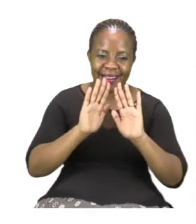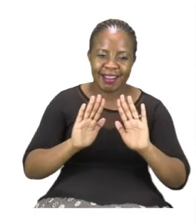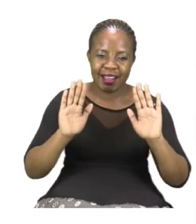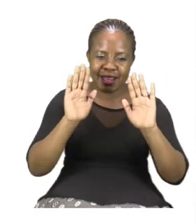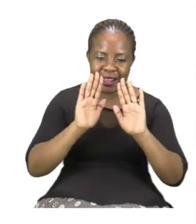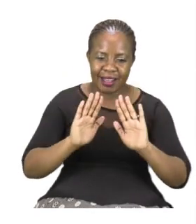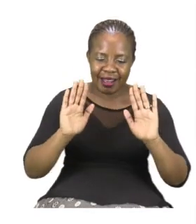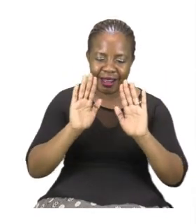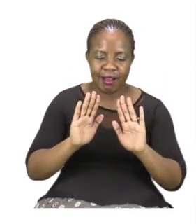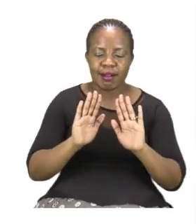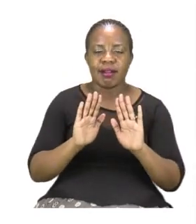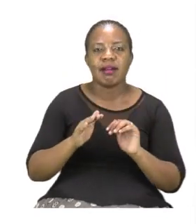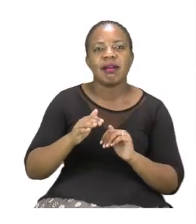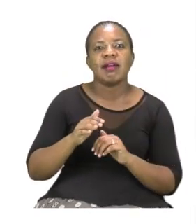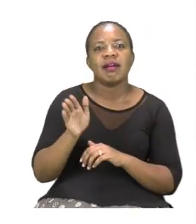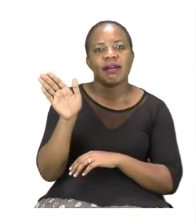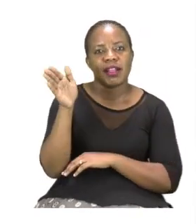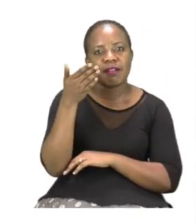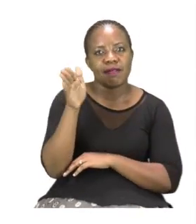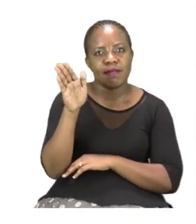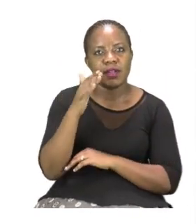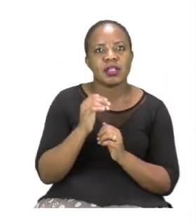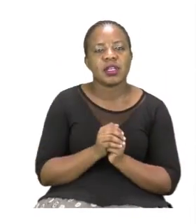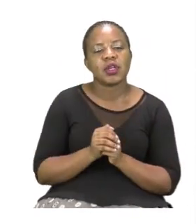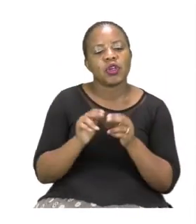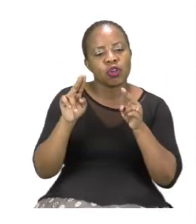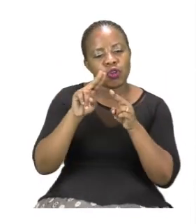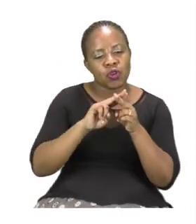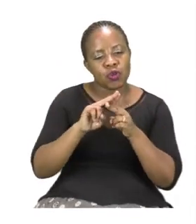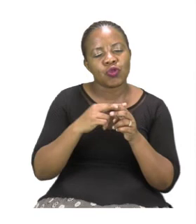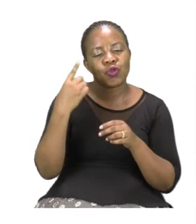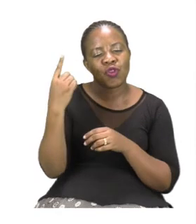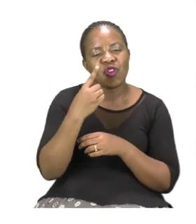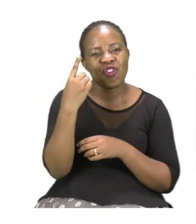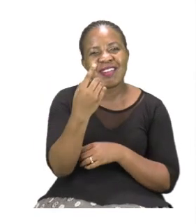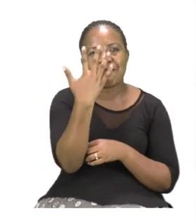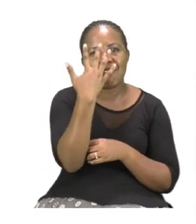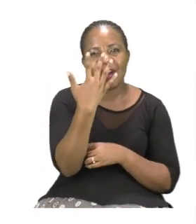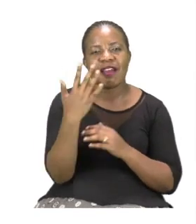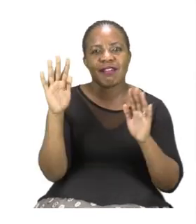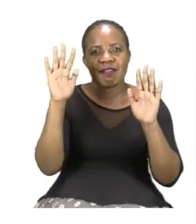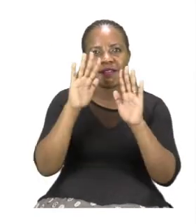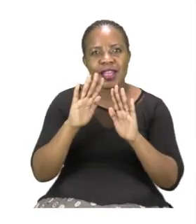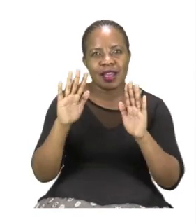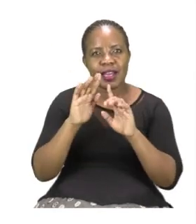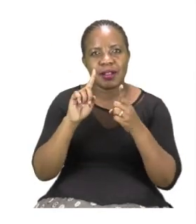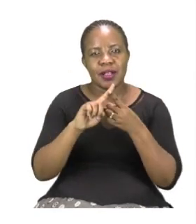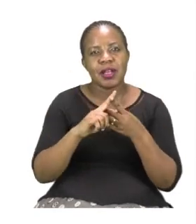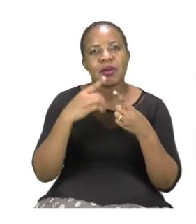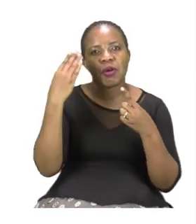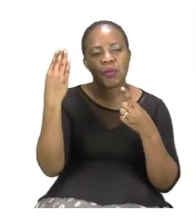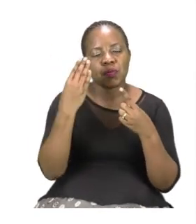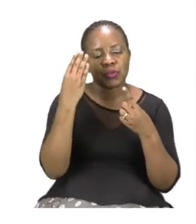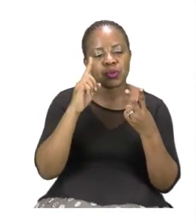only these 5 colors. Please, boys and girls, because if you don't use these